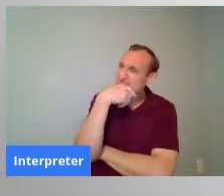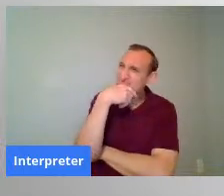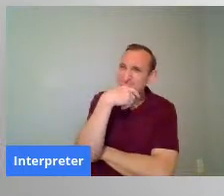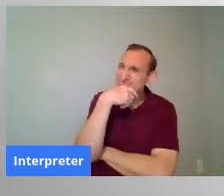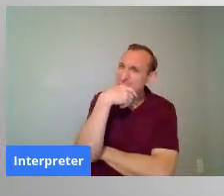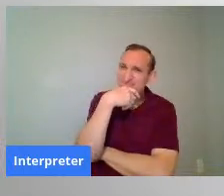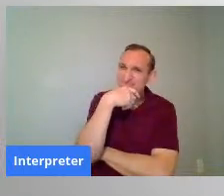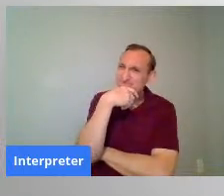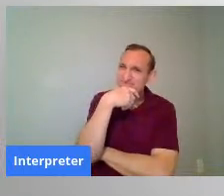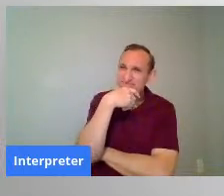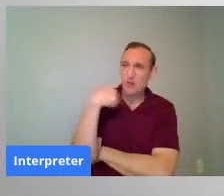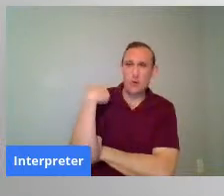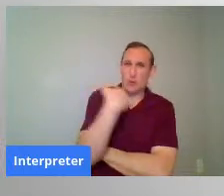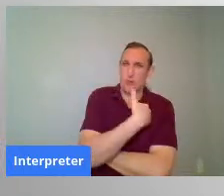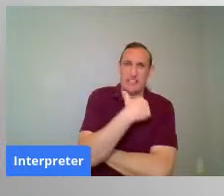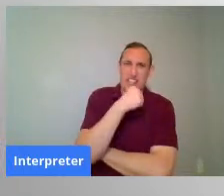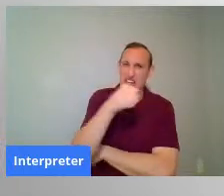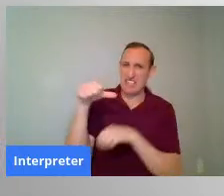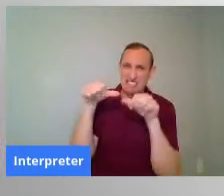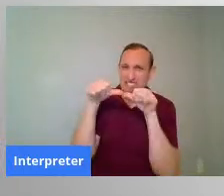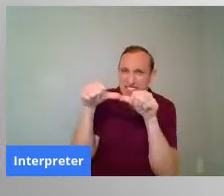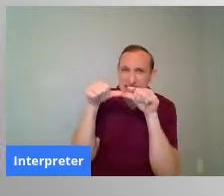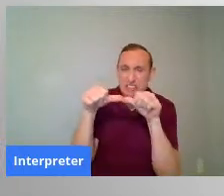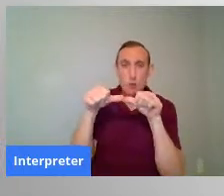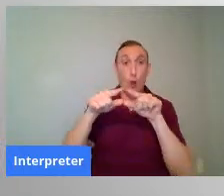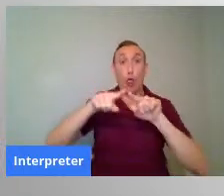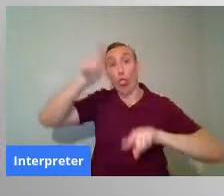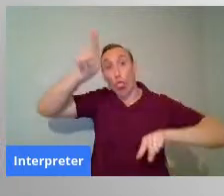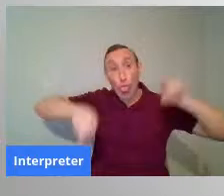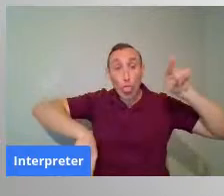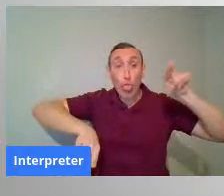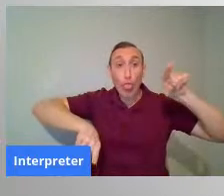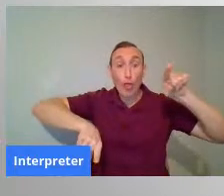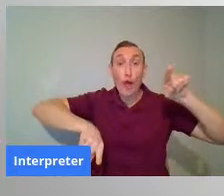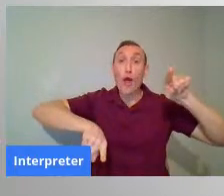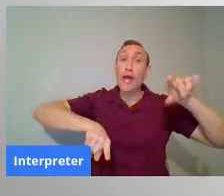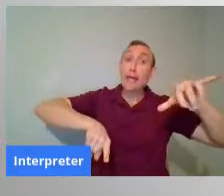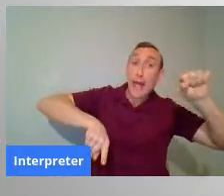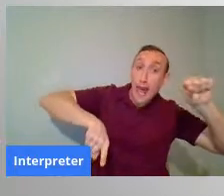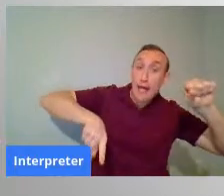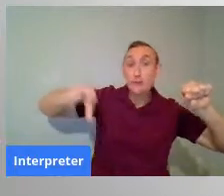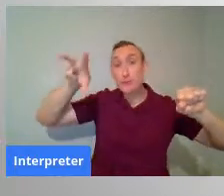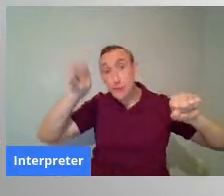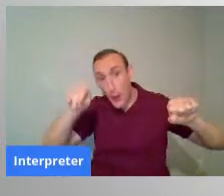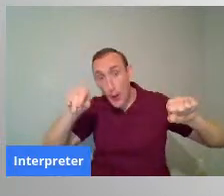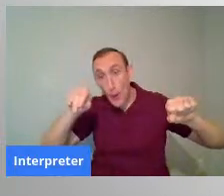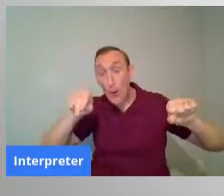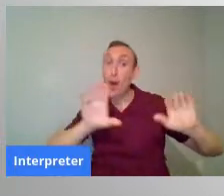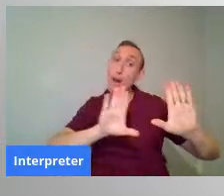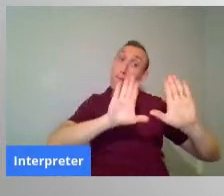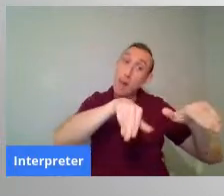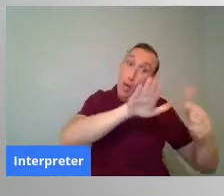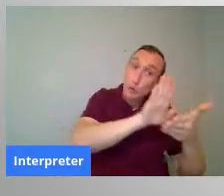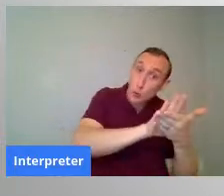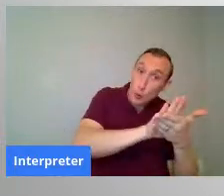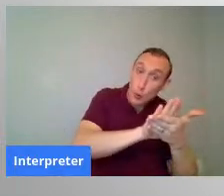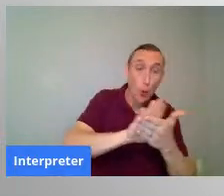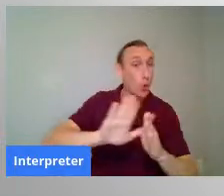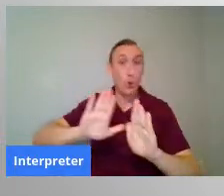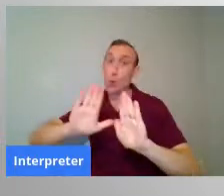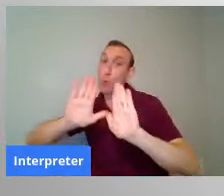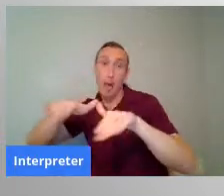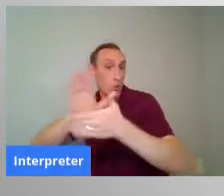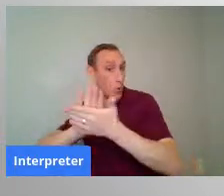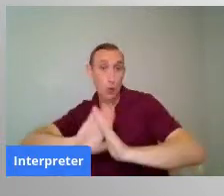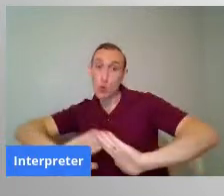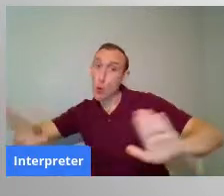of consistency with what we're seeing as evidence that return to school may be safe if we do it the